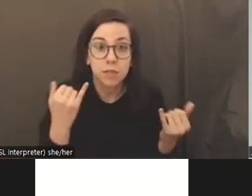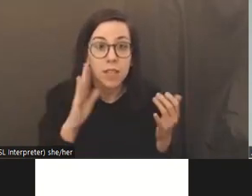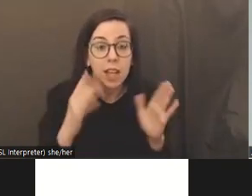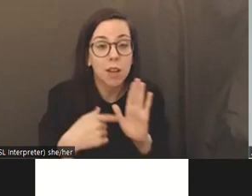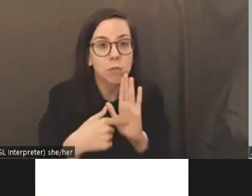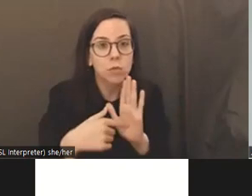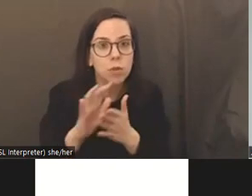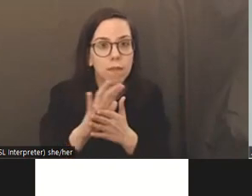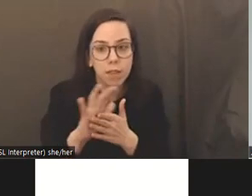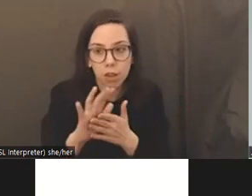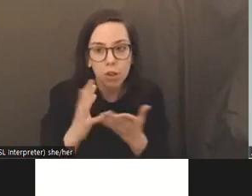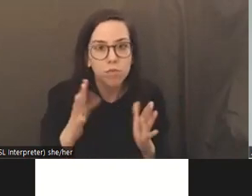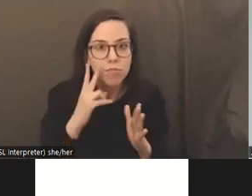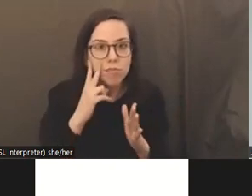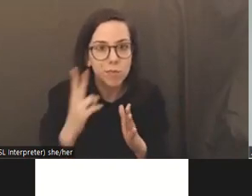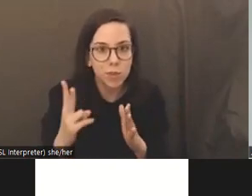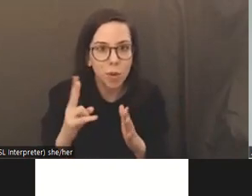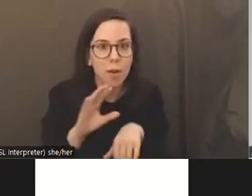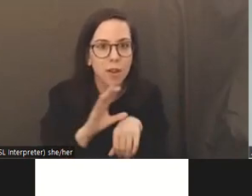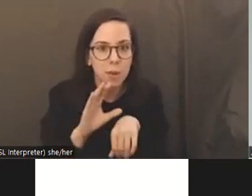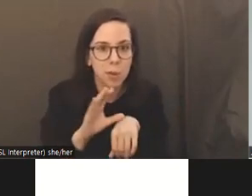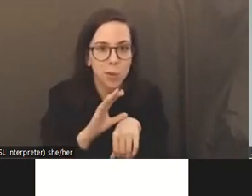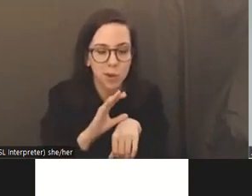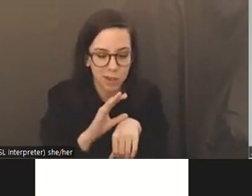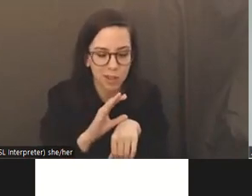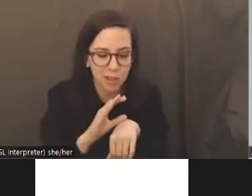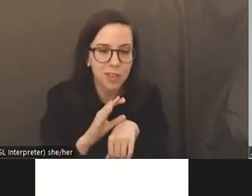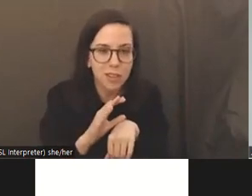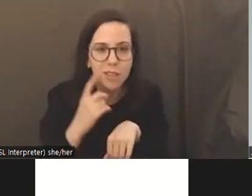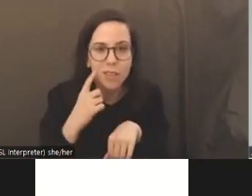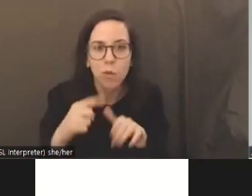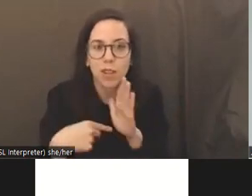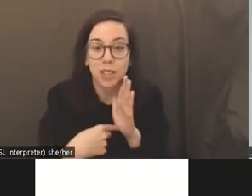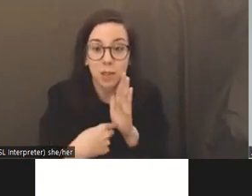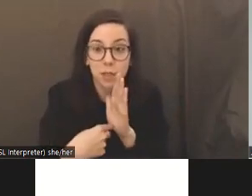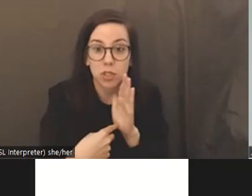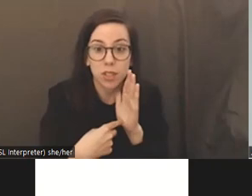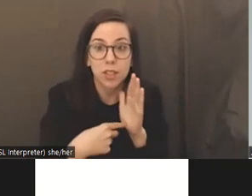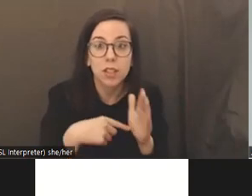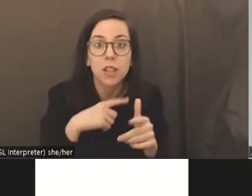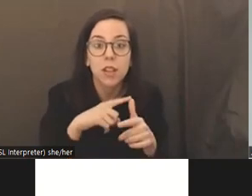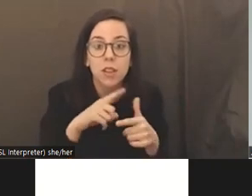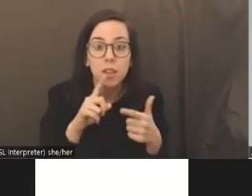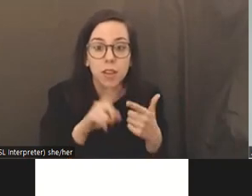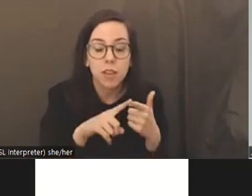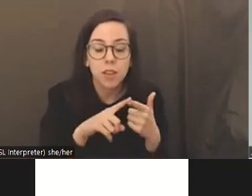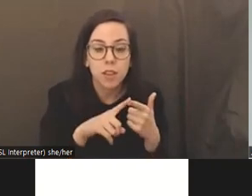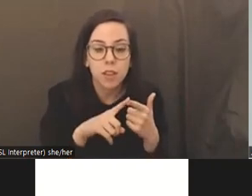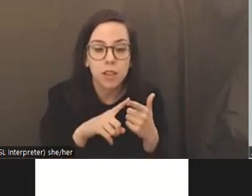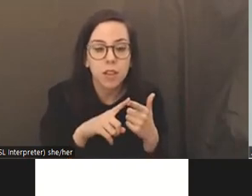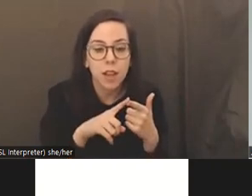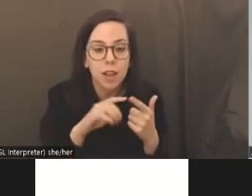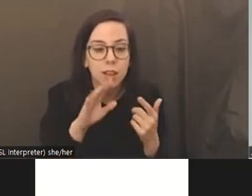we saw on the computer part, the digital part of the exhibition. And then we can also, you know, we'll take a look at the